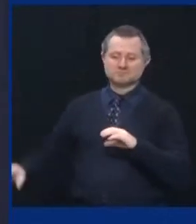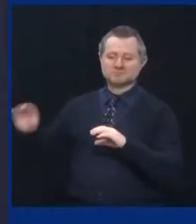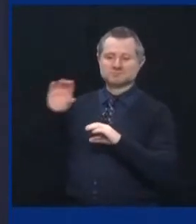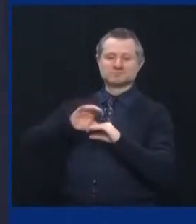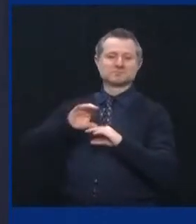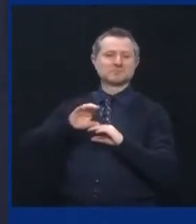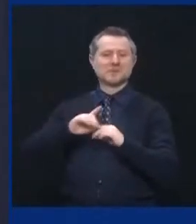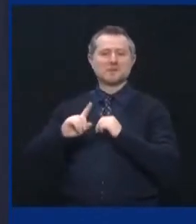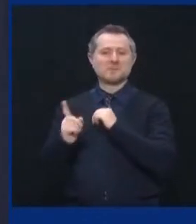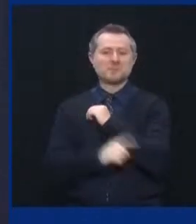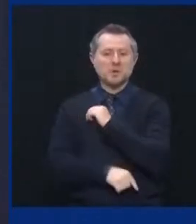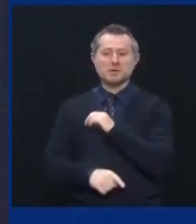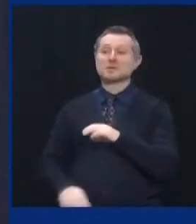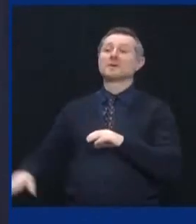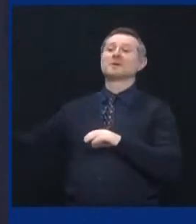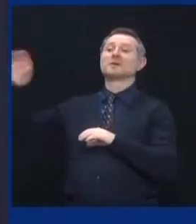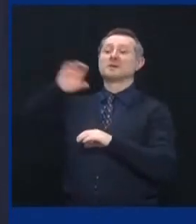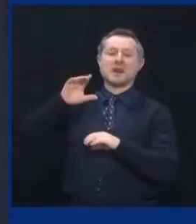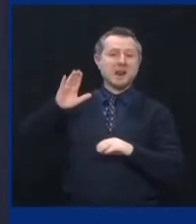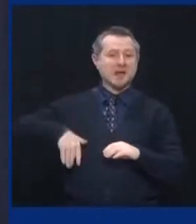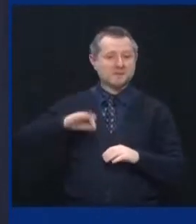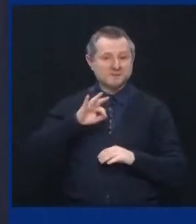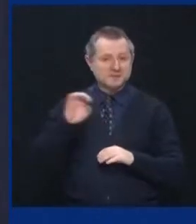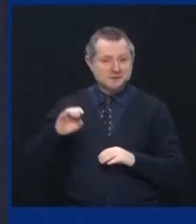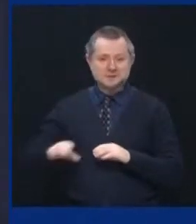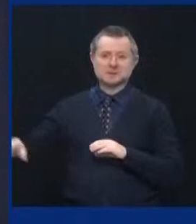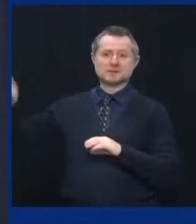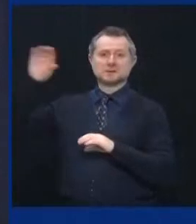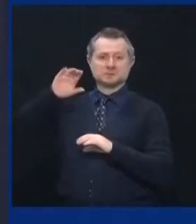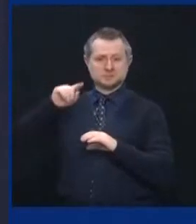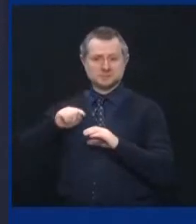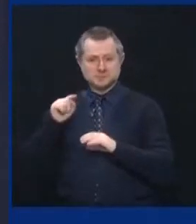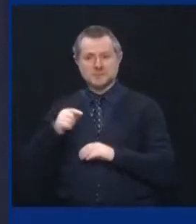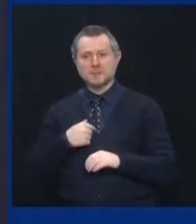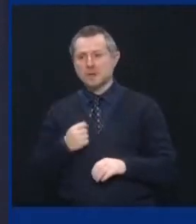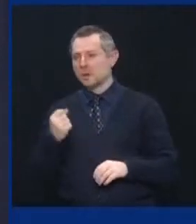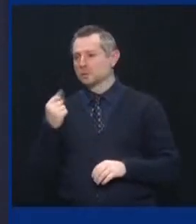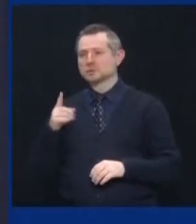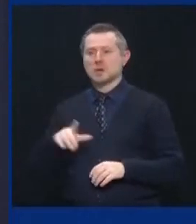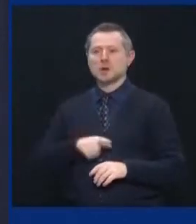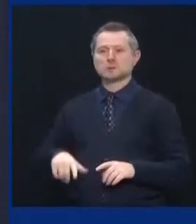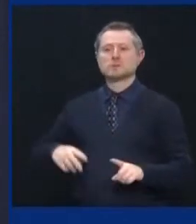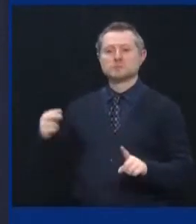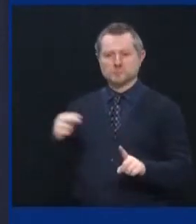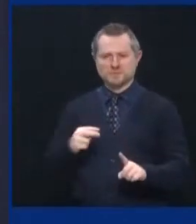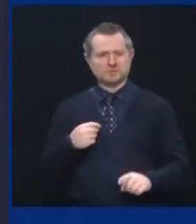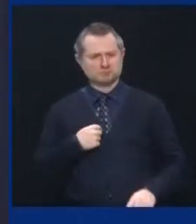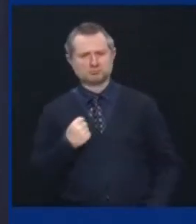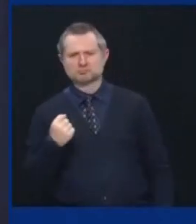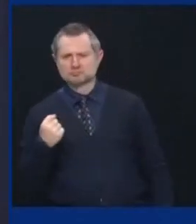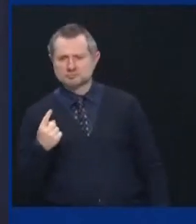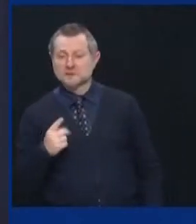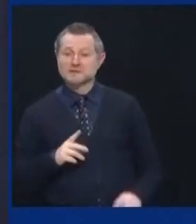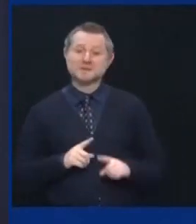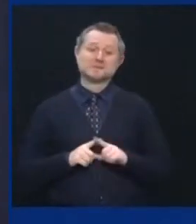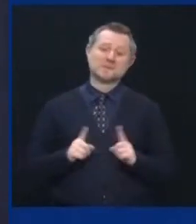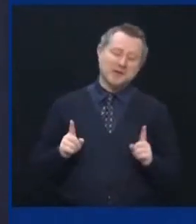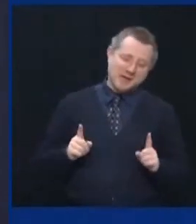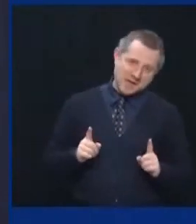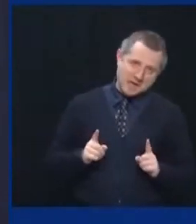and late fees. I understand the landlord's point, but I think it would